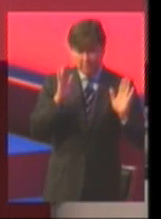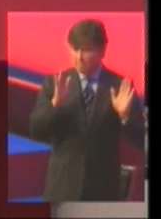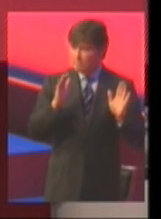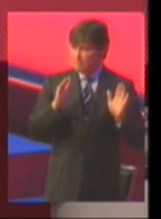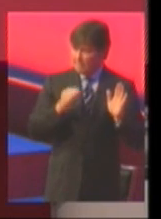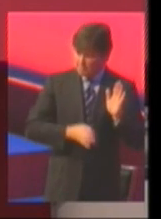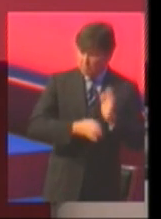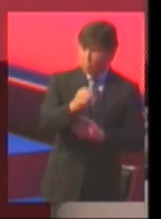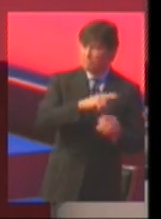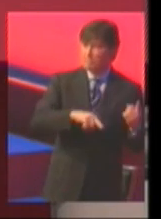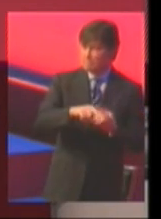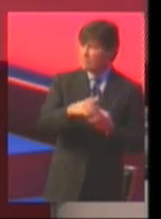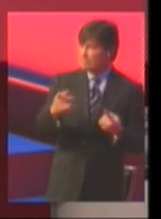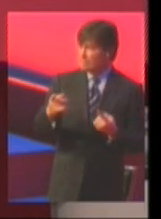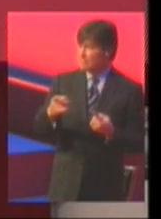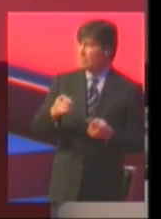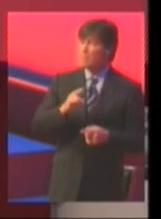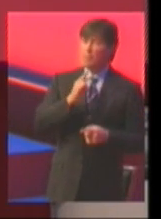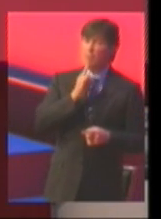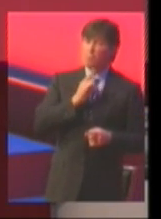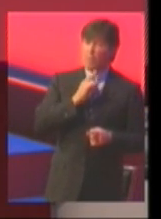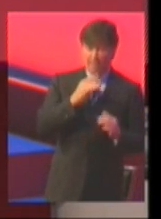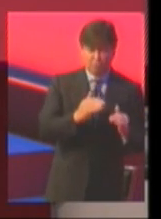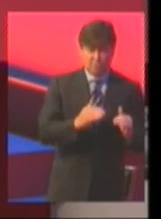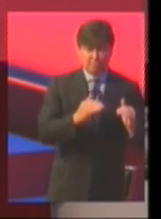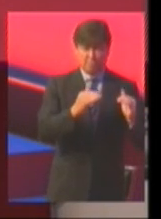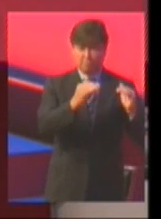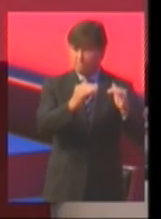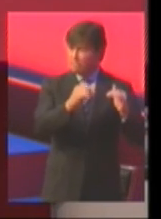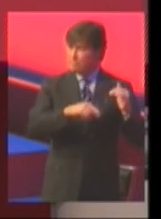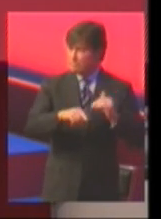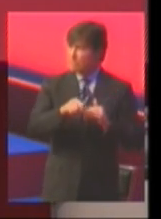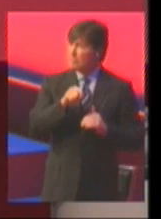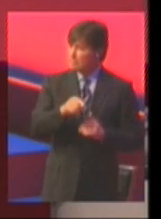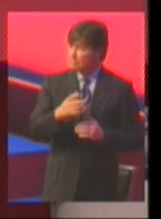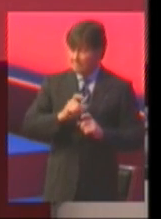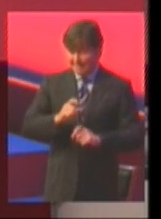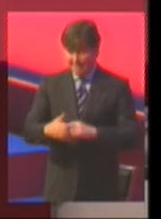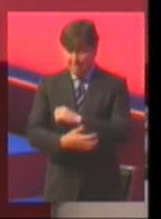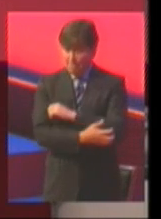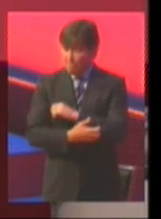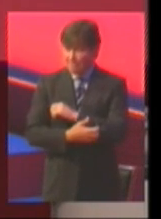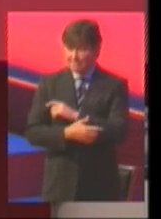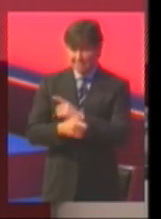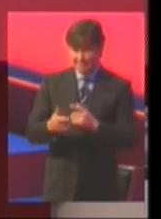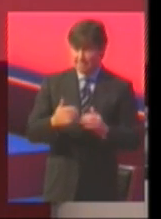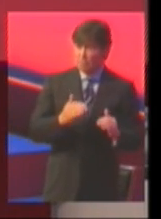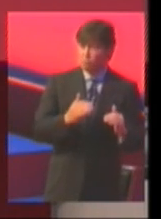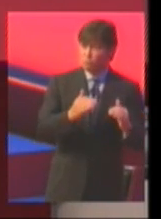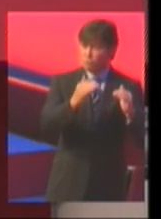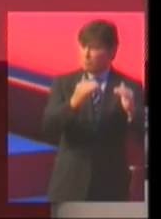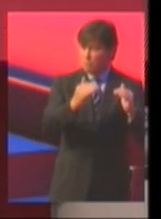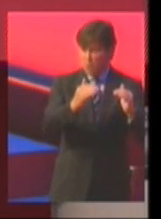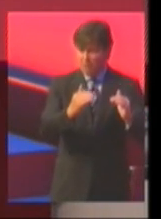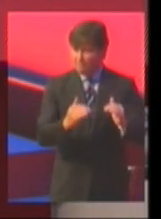world's population, despite population rise, now living in lives of extreme poverty is not rising, it